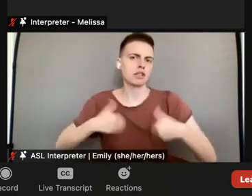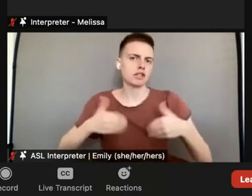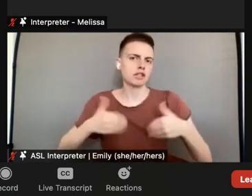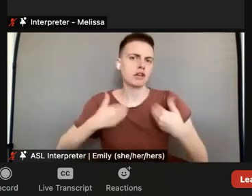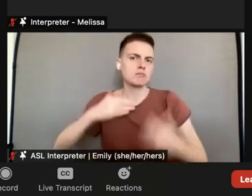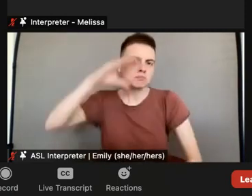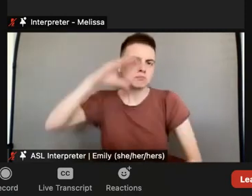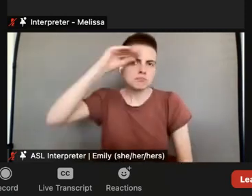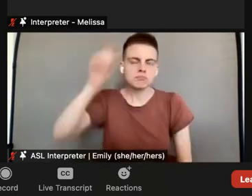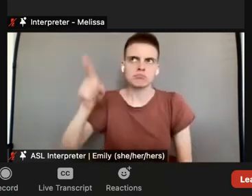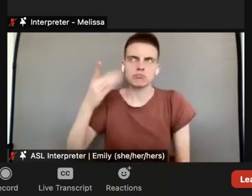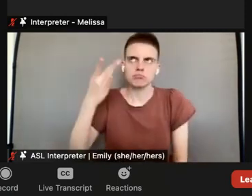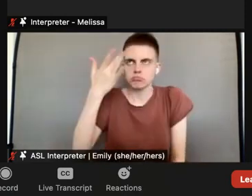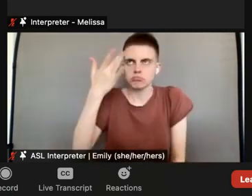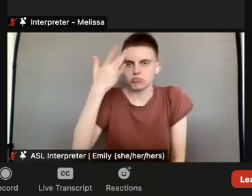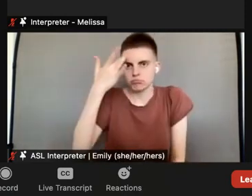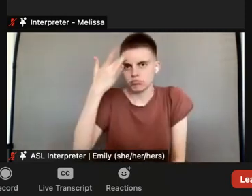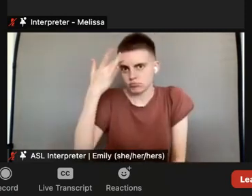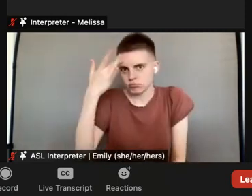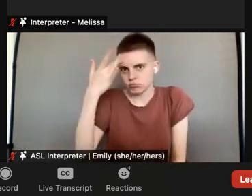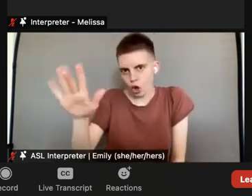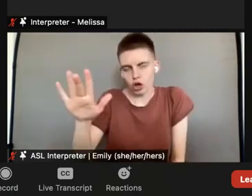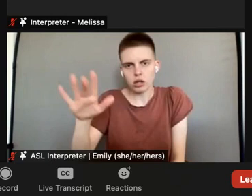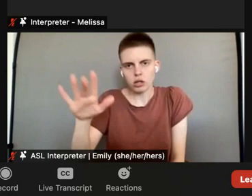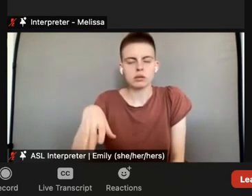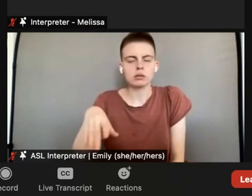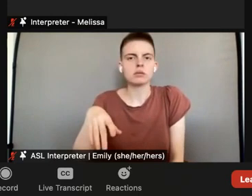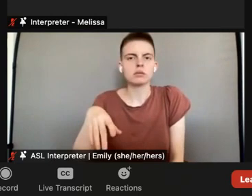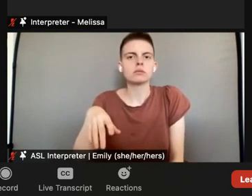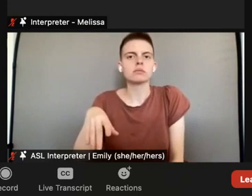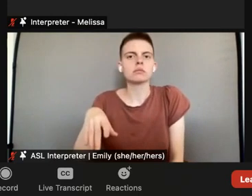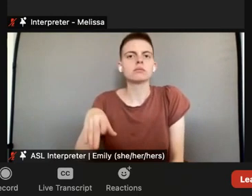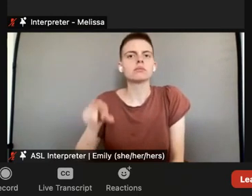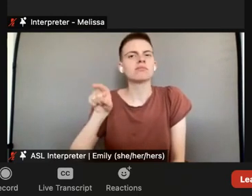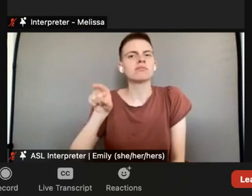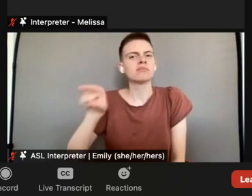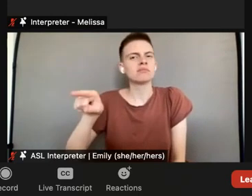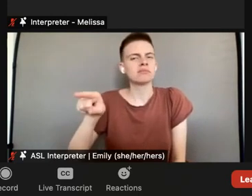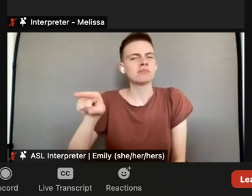clever guy, who was telling me about